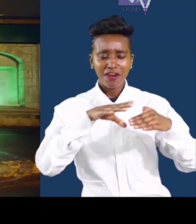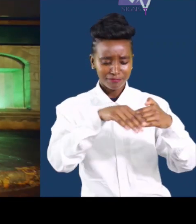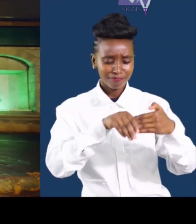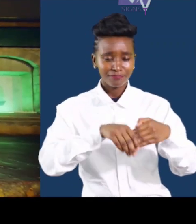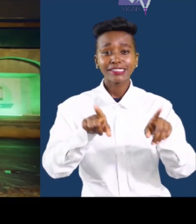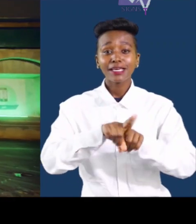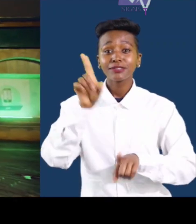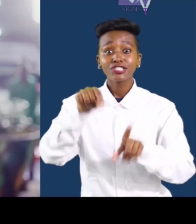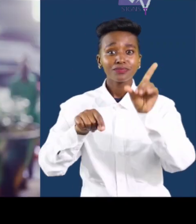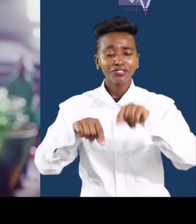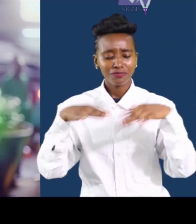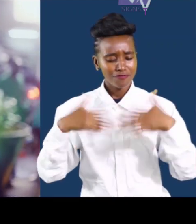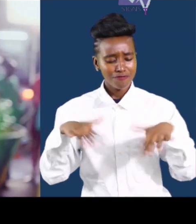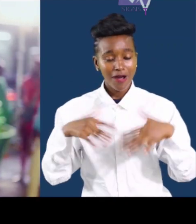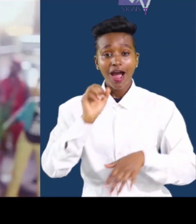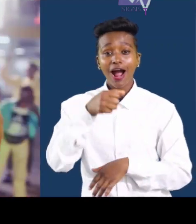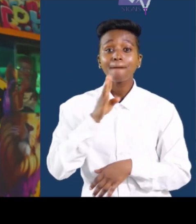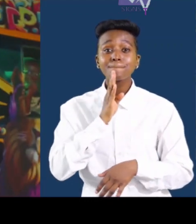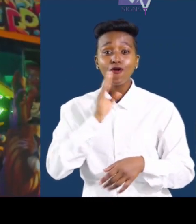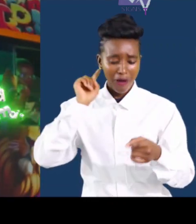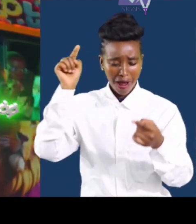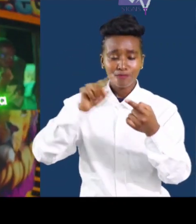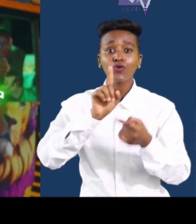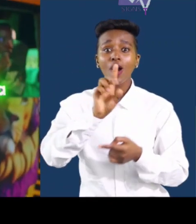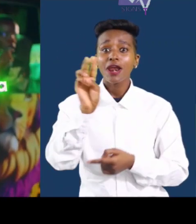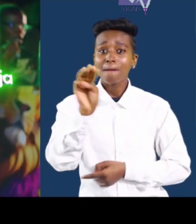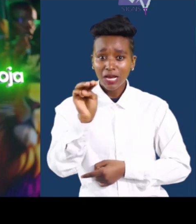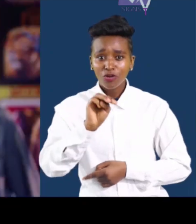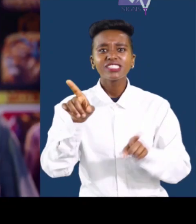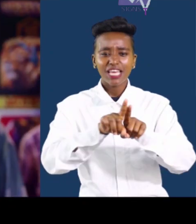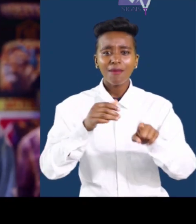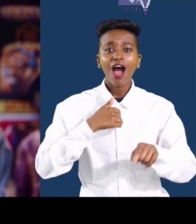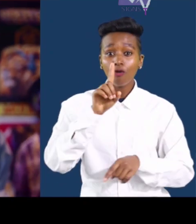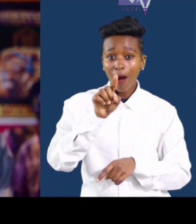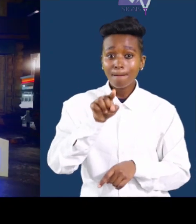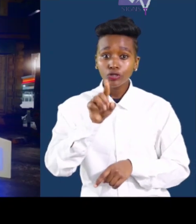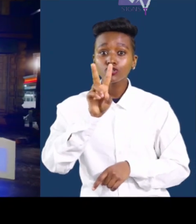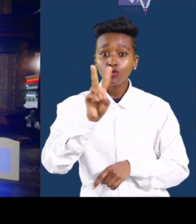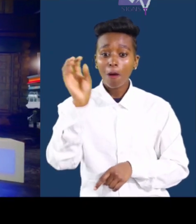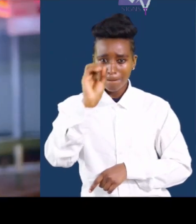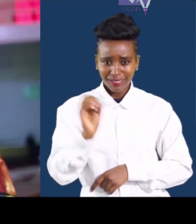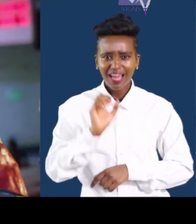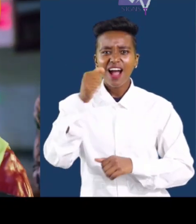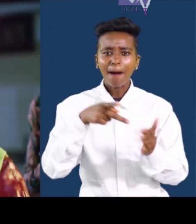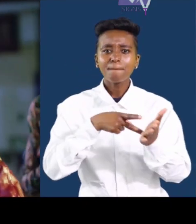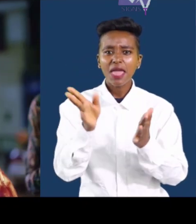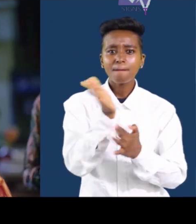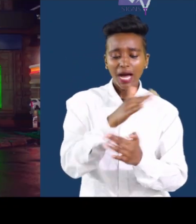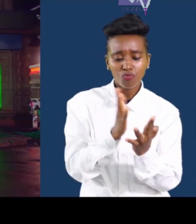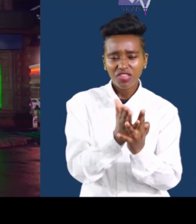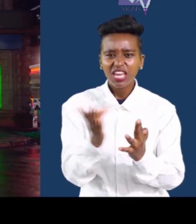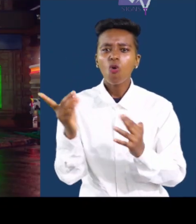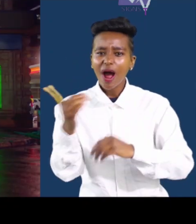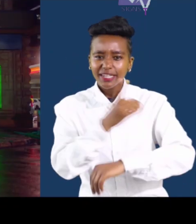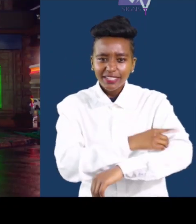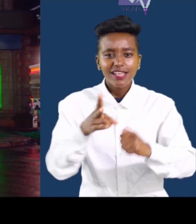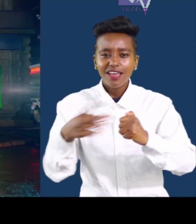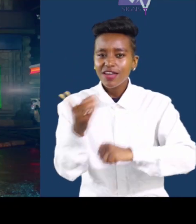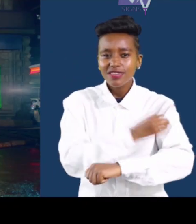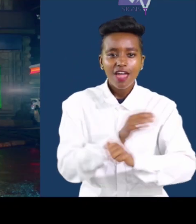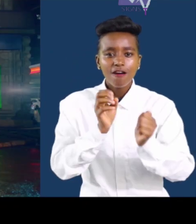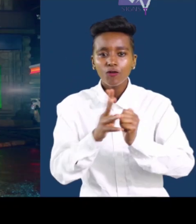flexible kabisa na kwa viwango nafuu. Pata mkopo hadi milioni 1 kwa kiwango cha 1.2%, ulipe ndani ya siku 1, siku